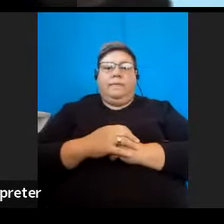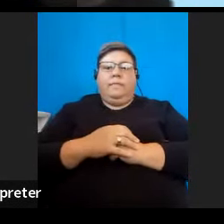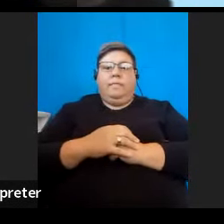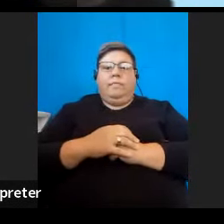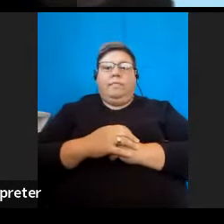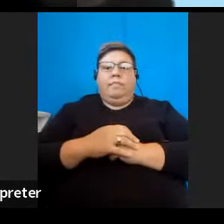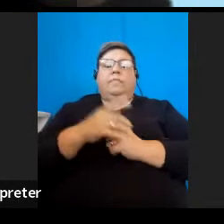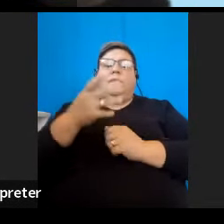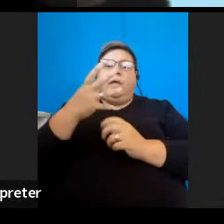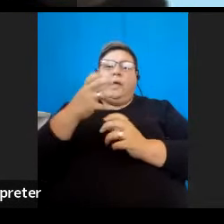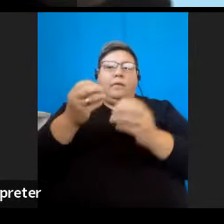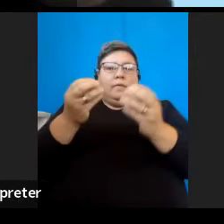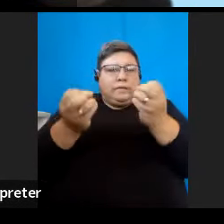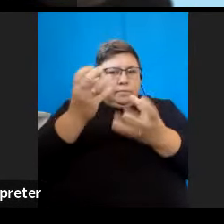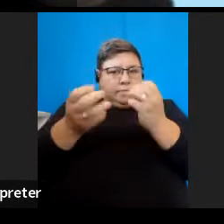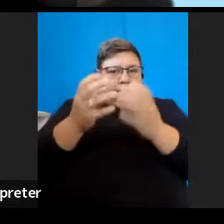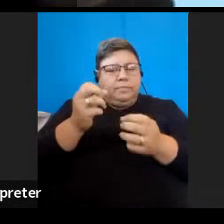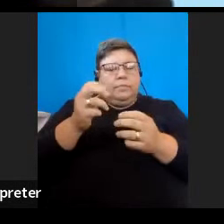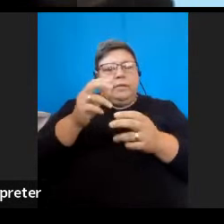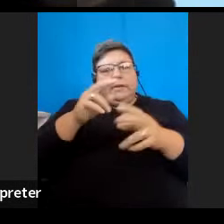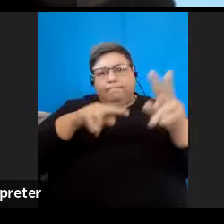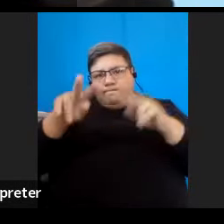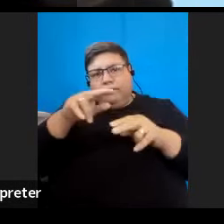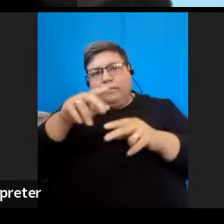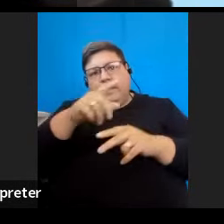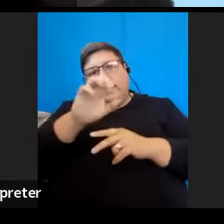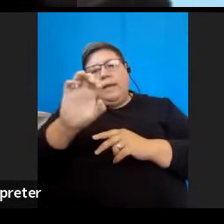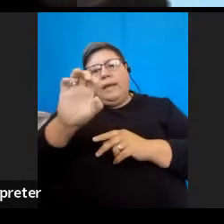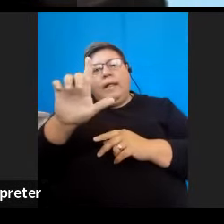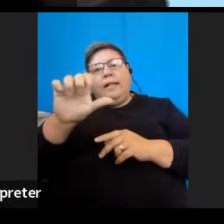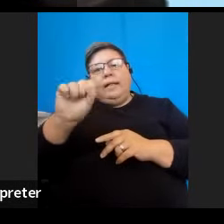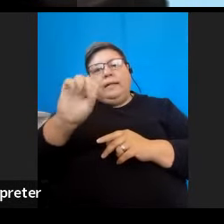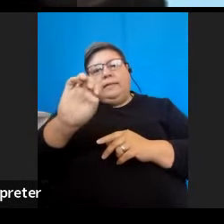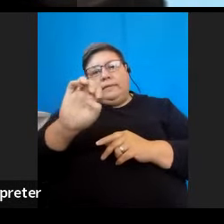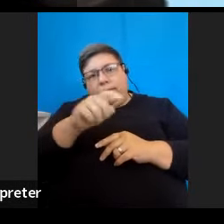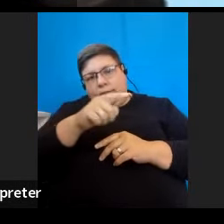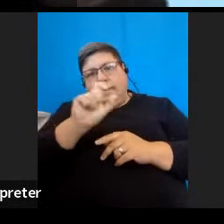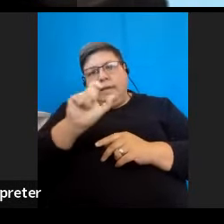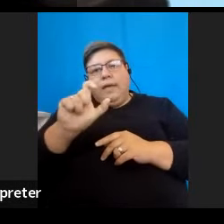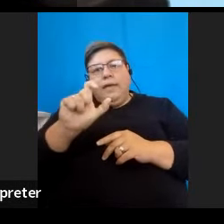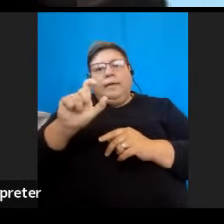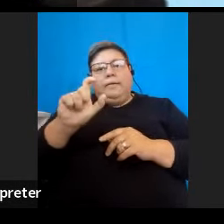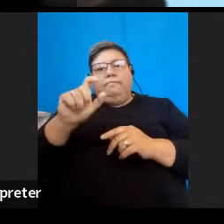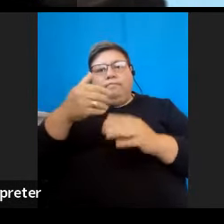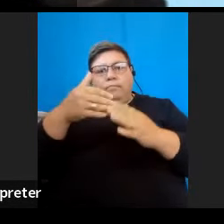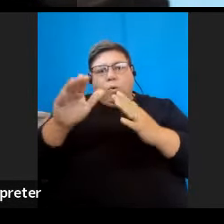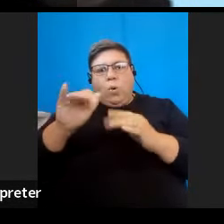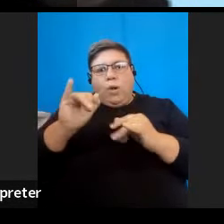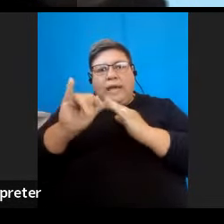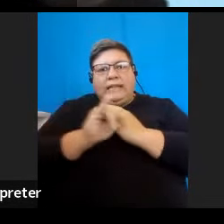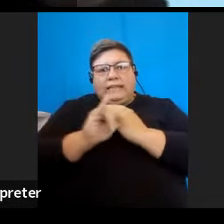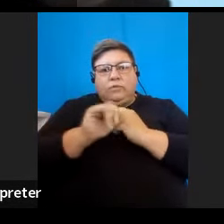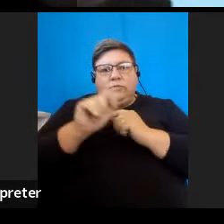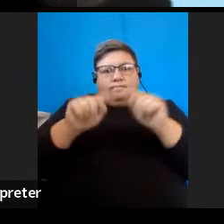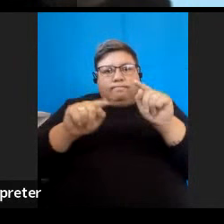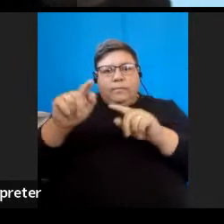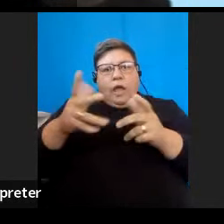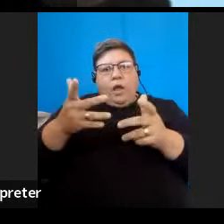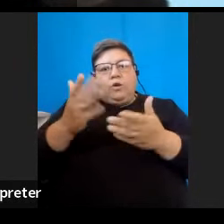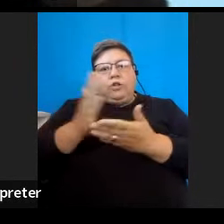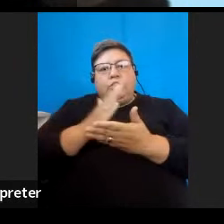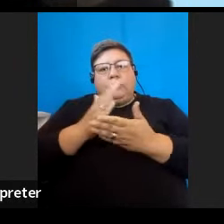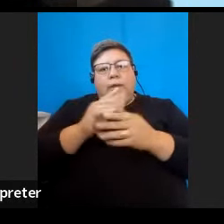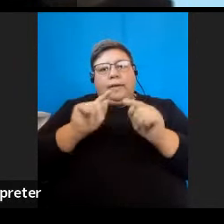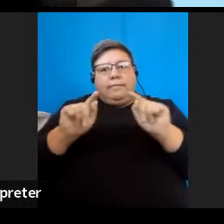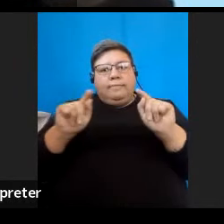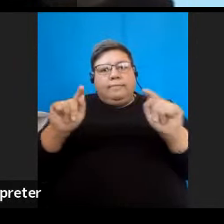can have to AC also, because there are more issues and further inputs that needs to share with us in terms of what